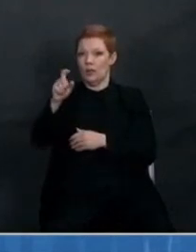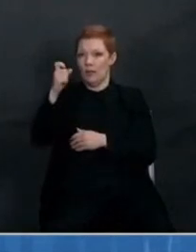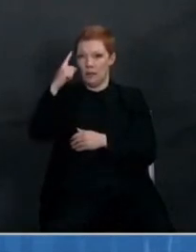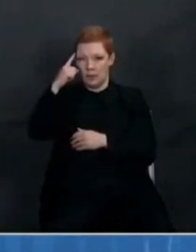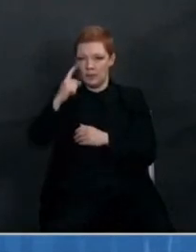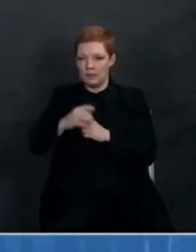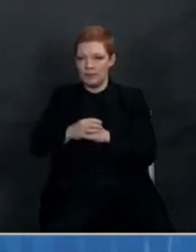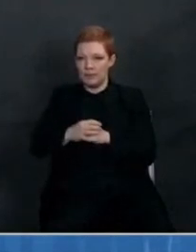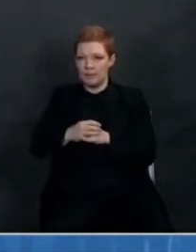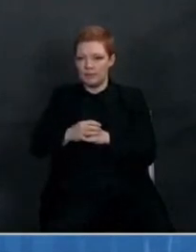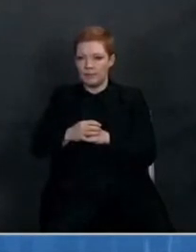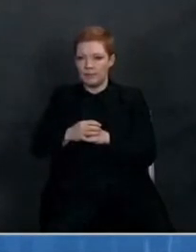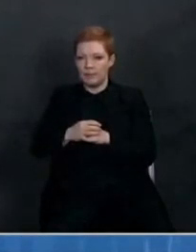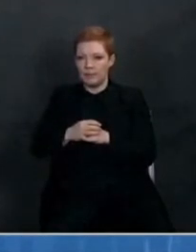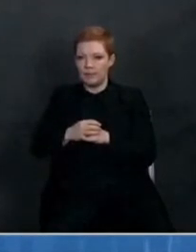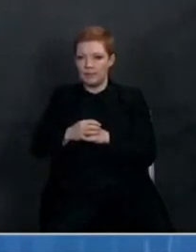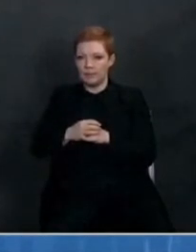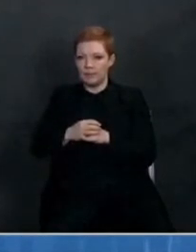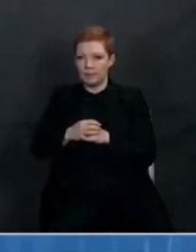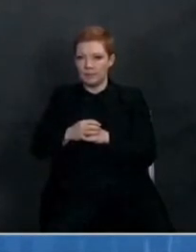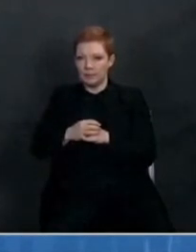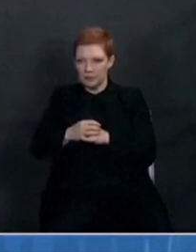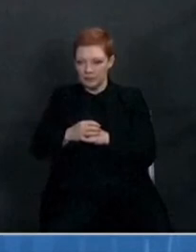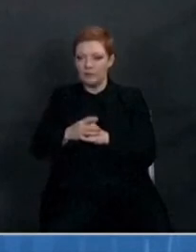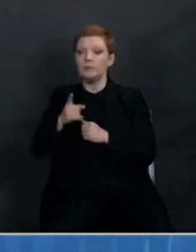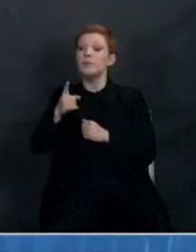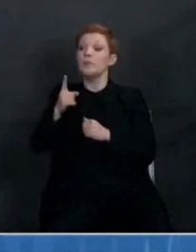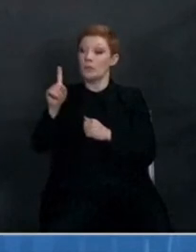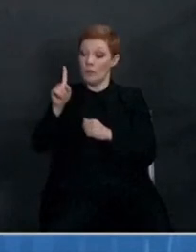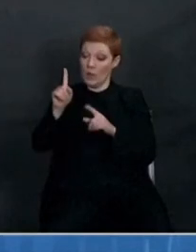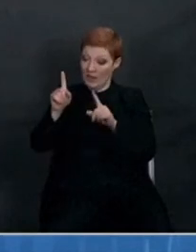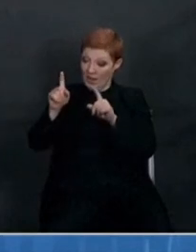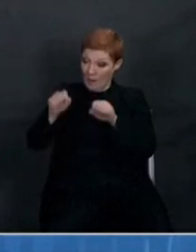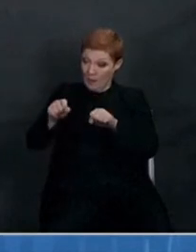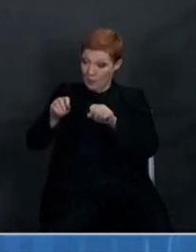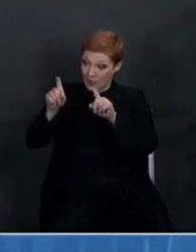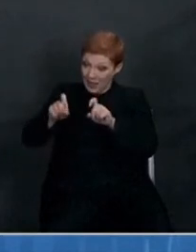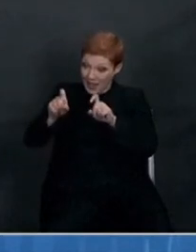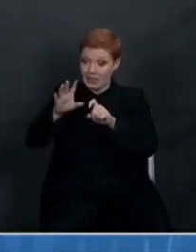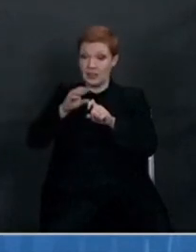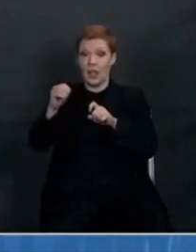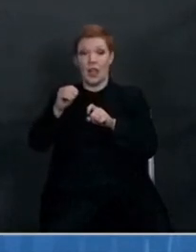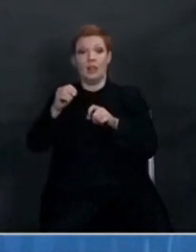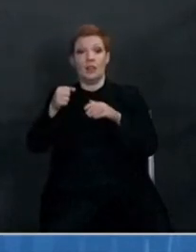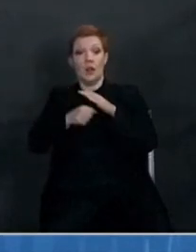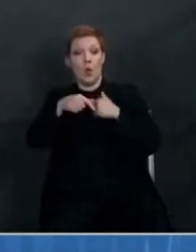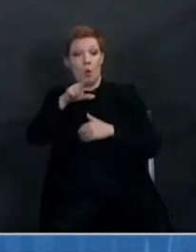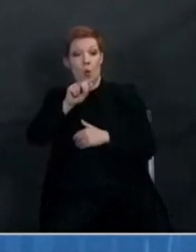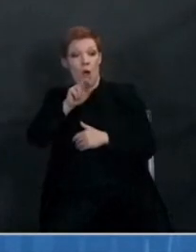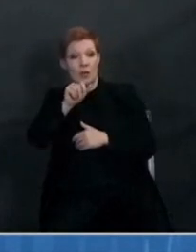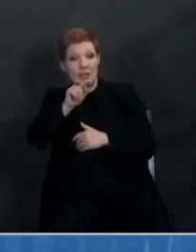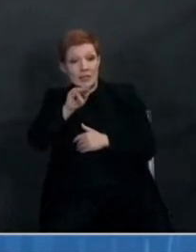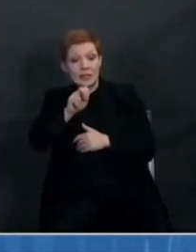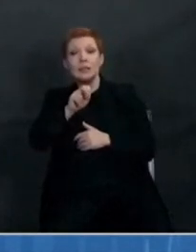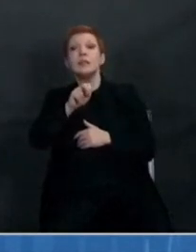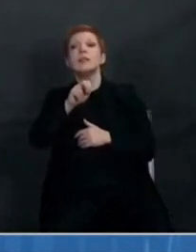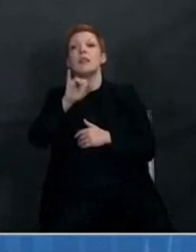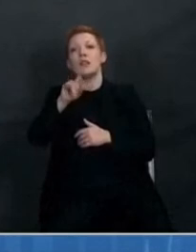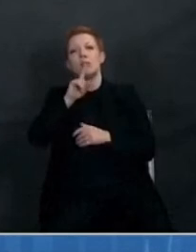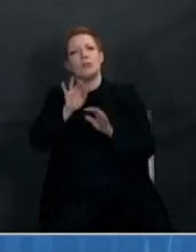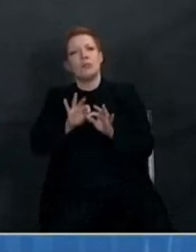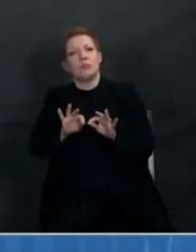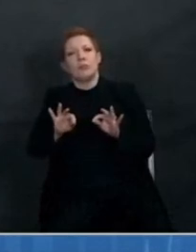The ability to quickly test, to contact trace and quarantine is a linchpin of our national strategy and will be a vital part